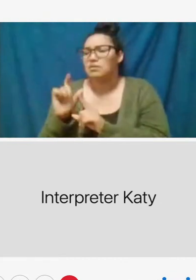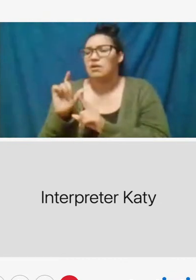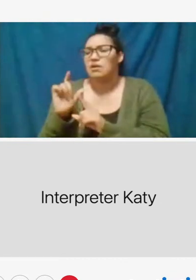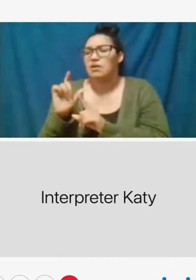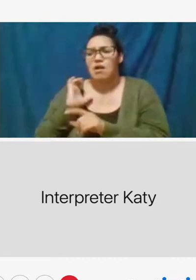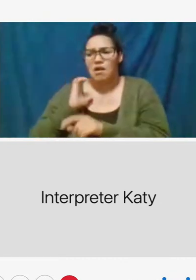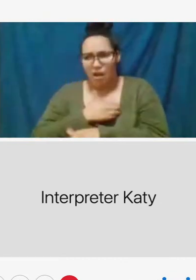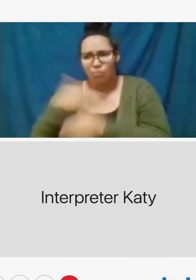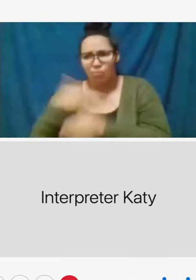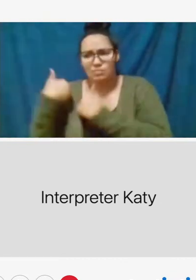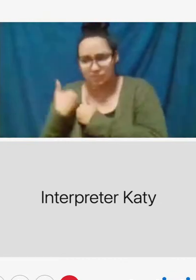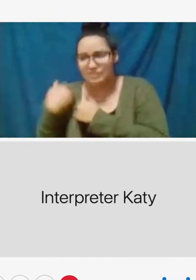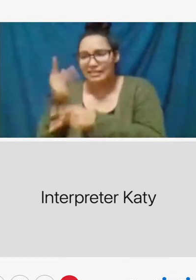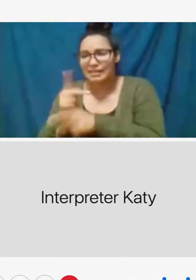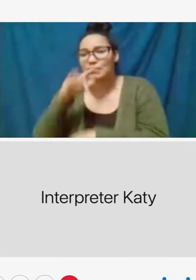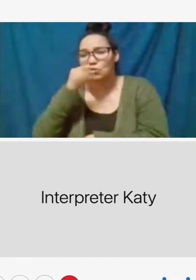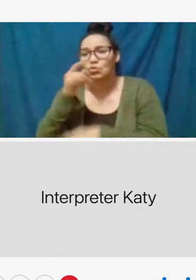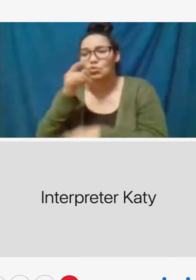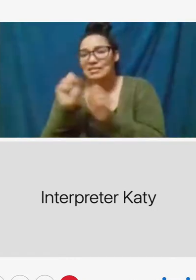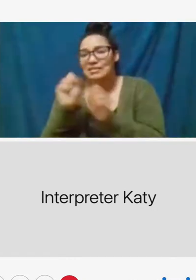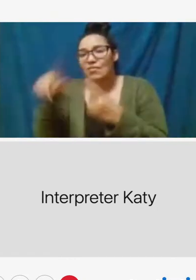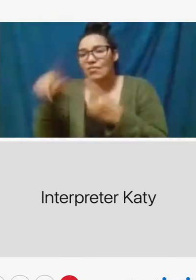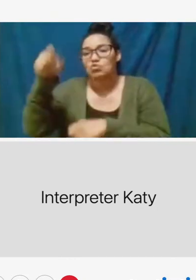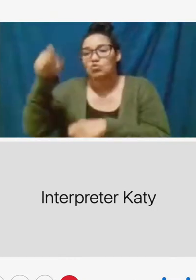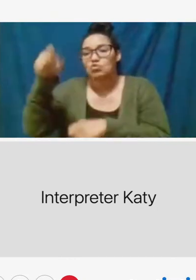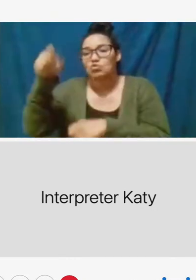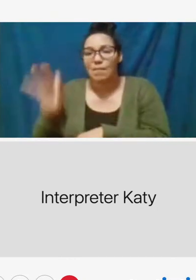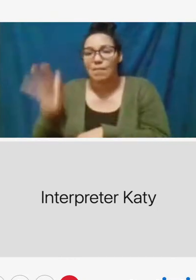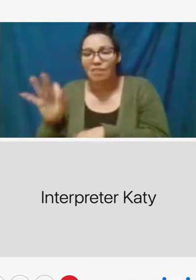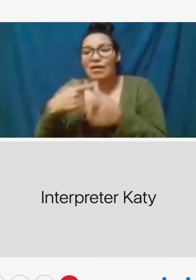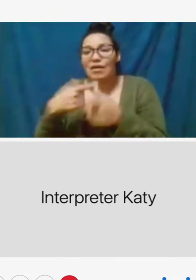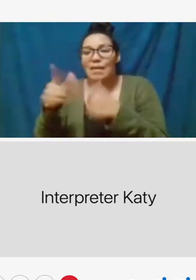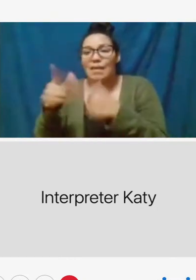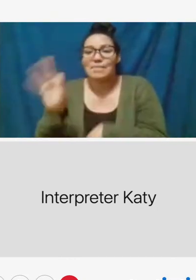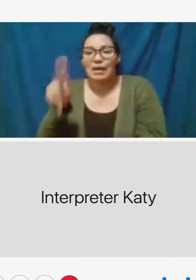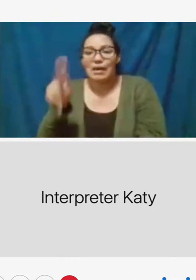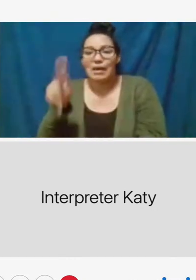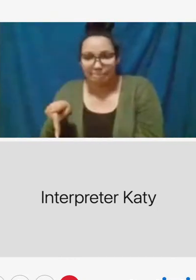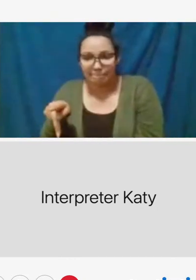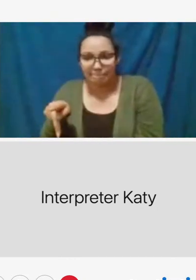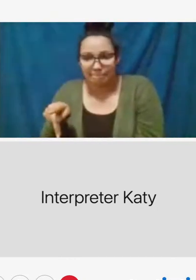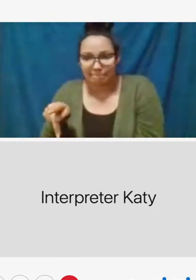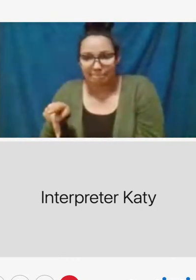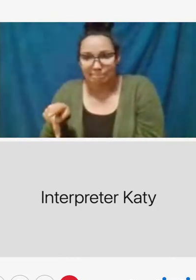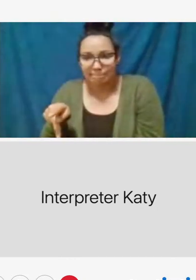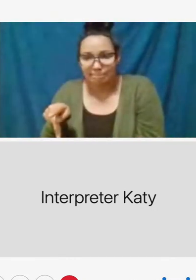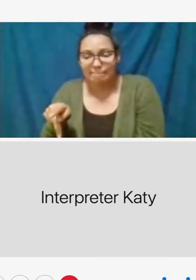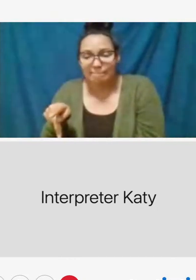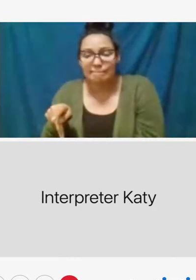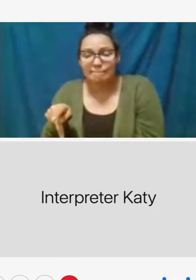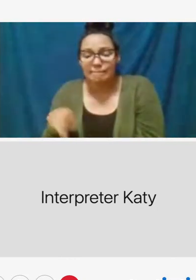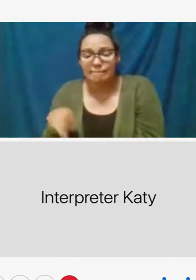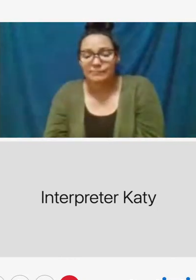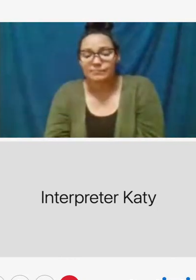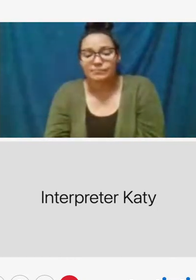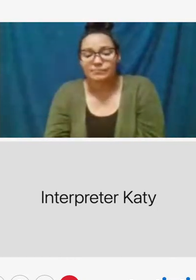when we drop them off and when we pick them up I was at some of the sites uh during the morning